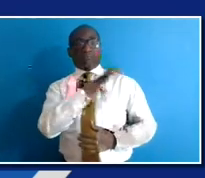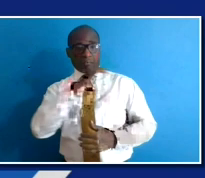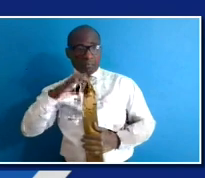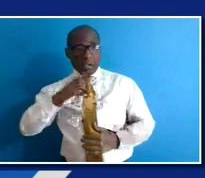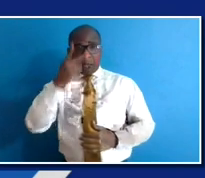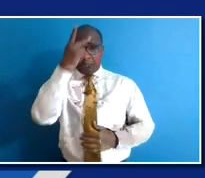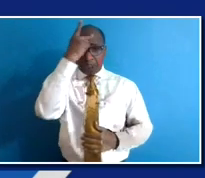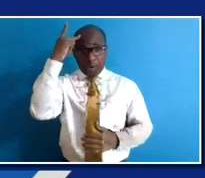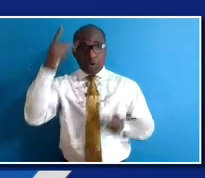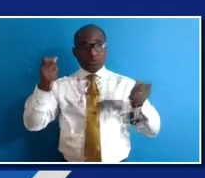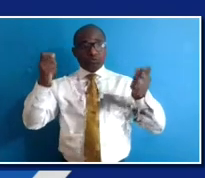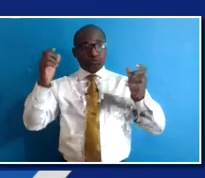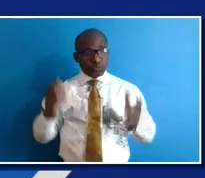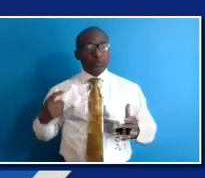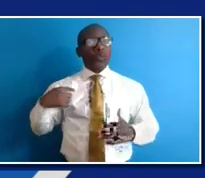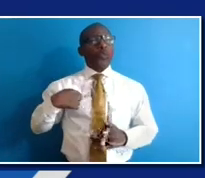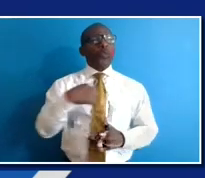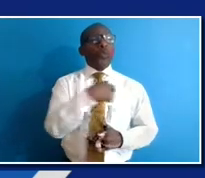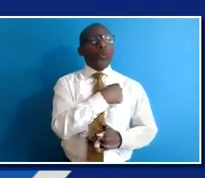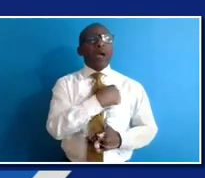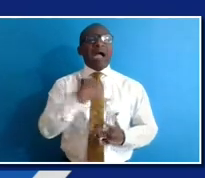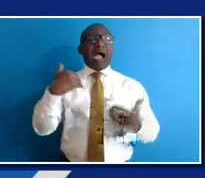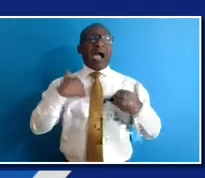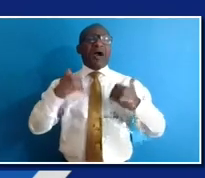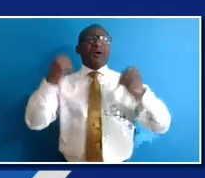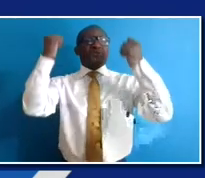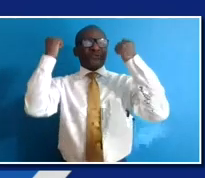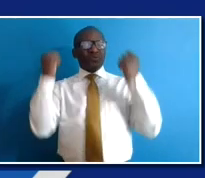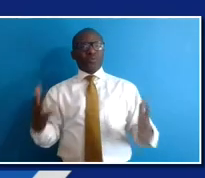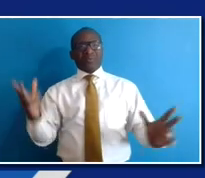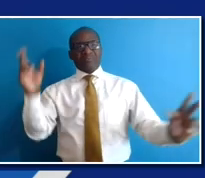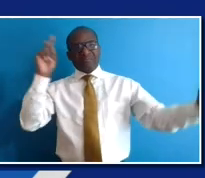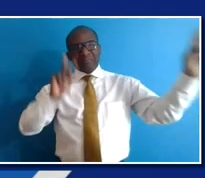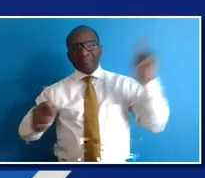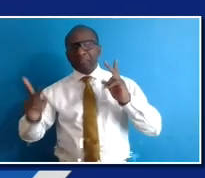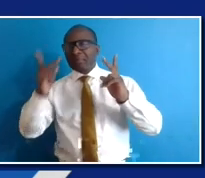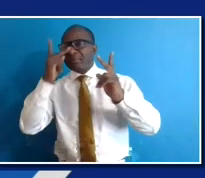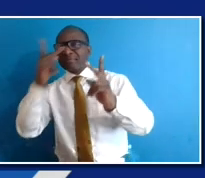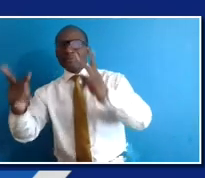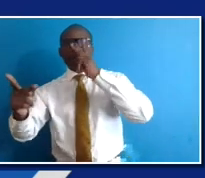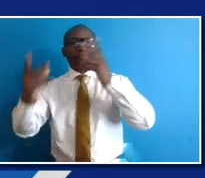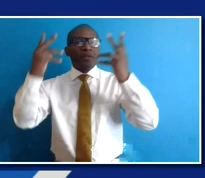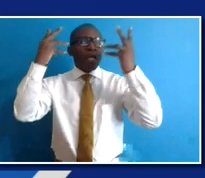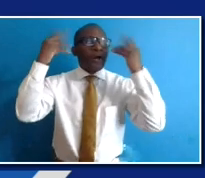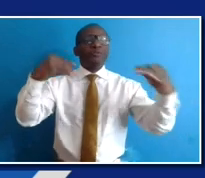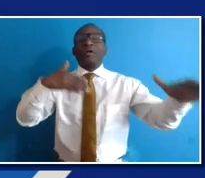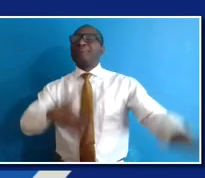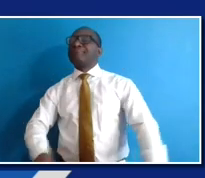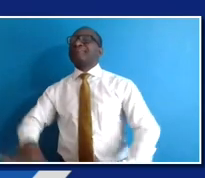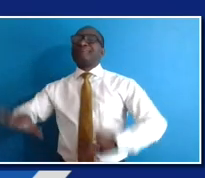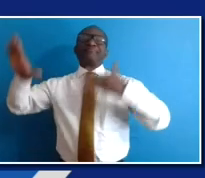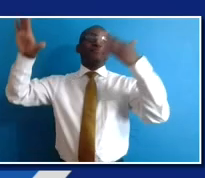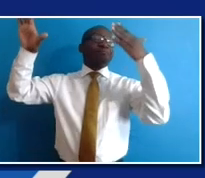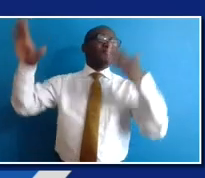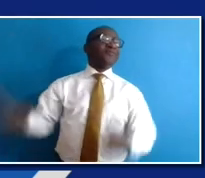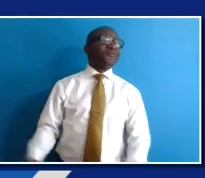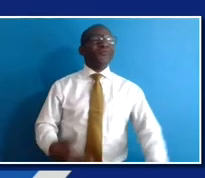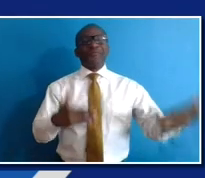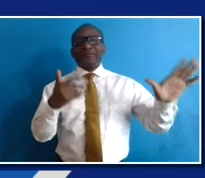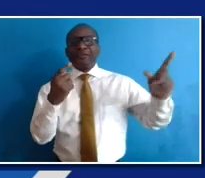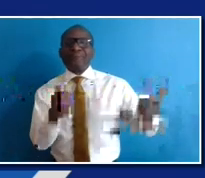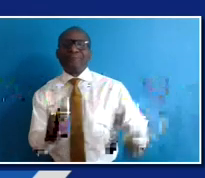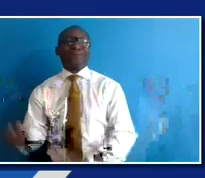people are out walking, running, riding a bike, rollerblading, or just enjoying being